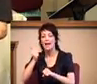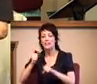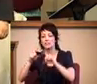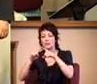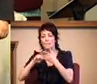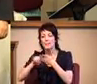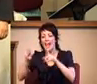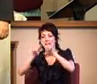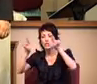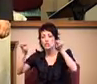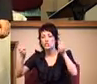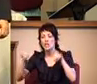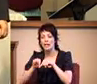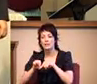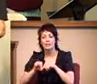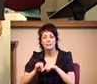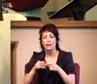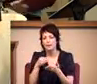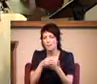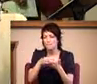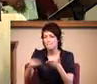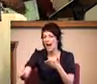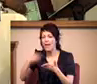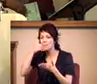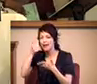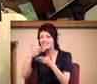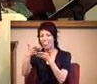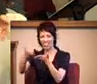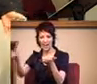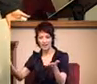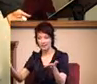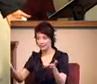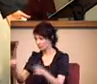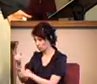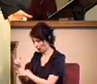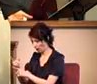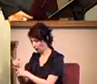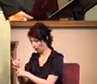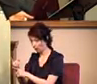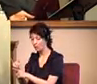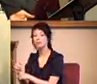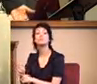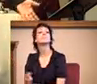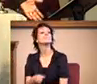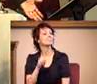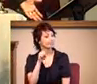paycheck, so we can buy the best things. Amen?